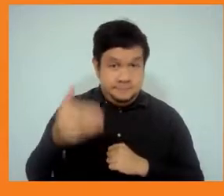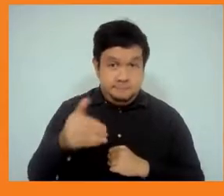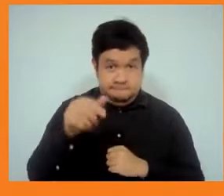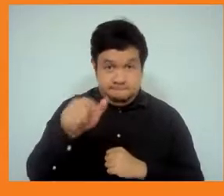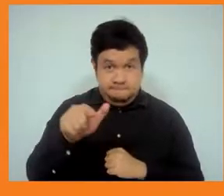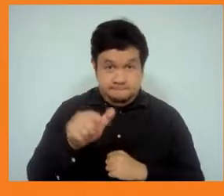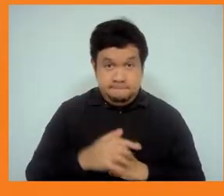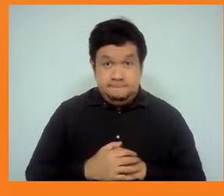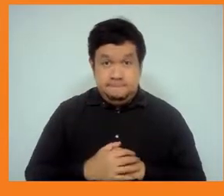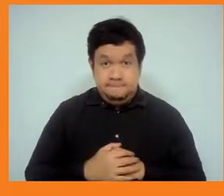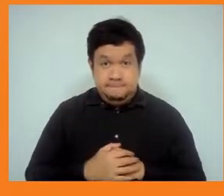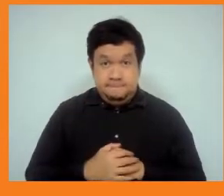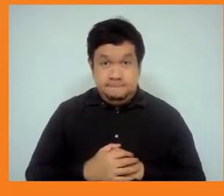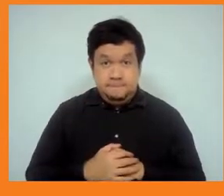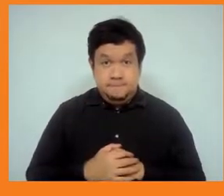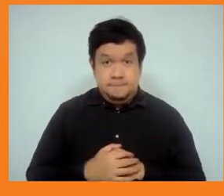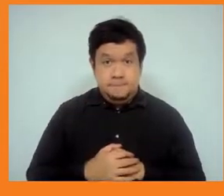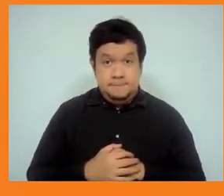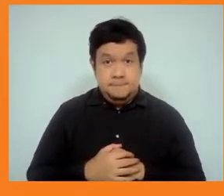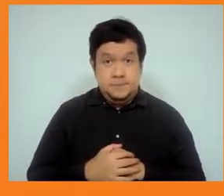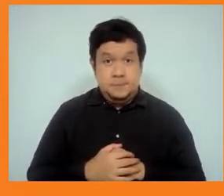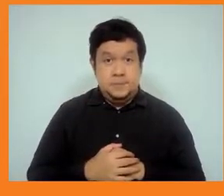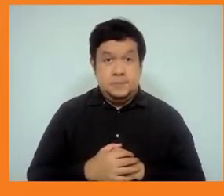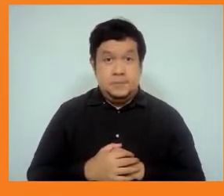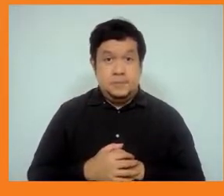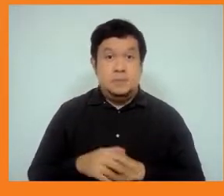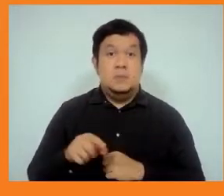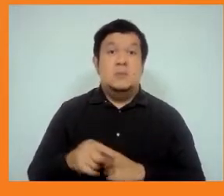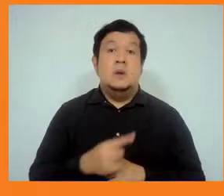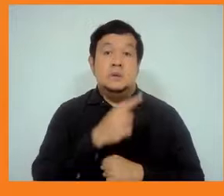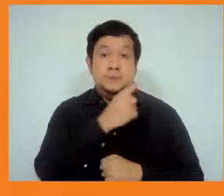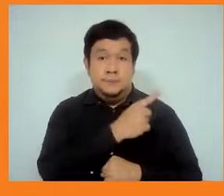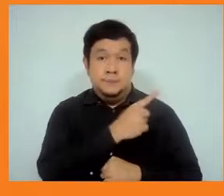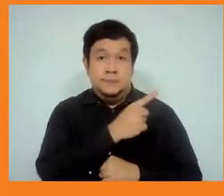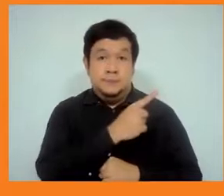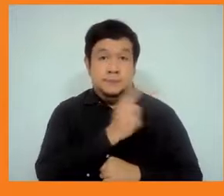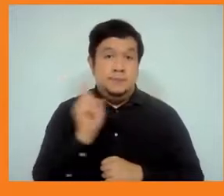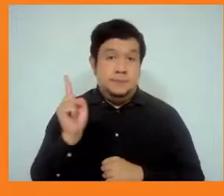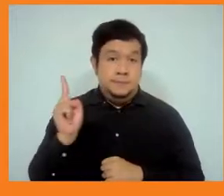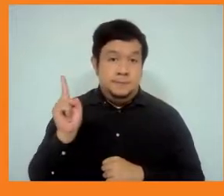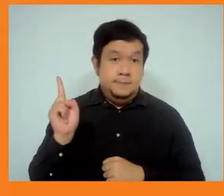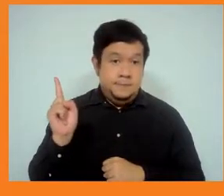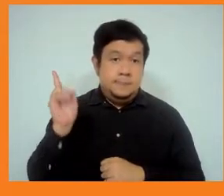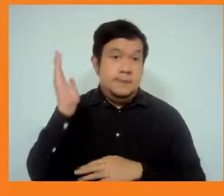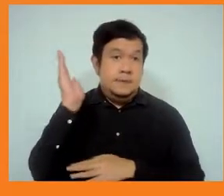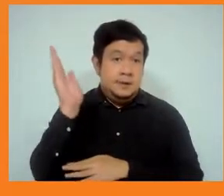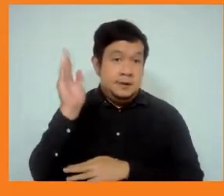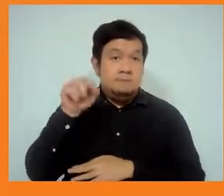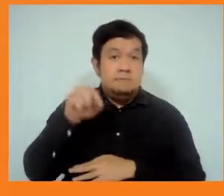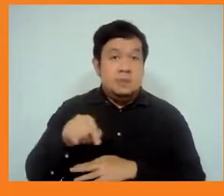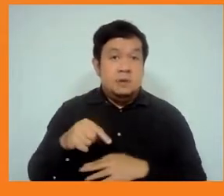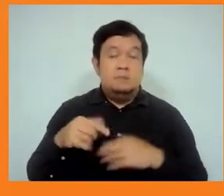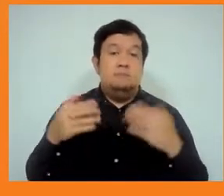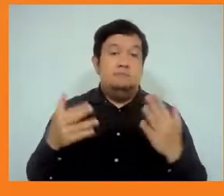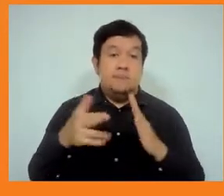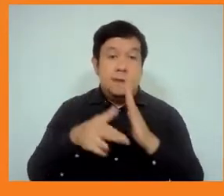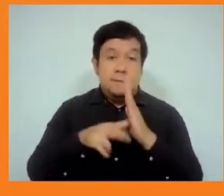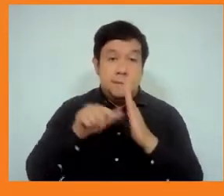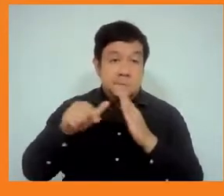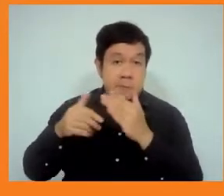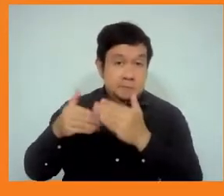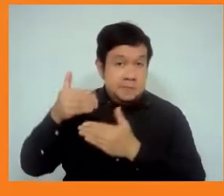Commend ADB on putting right mitigation into this particular project, and it is